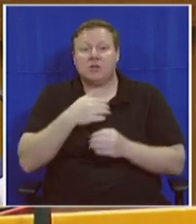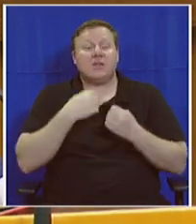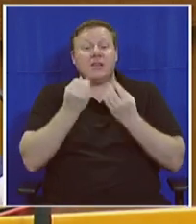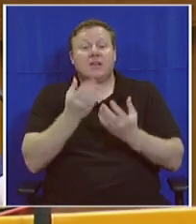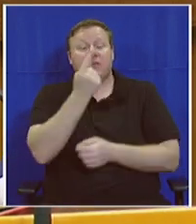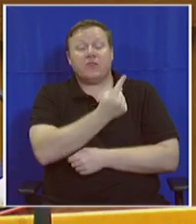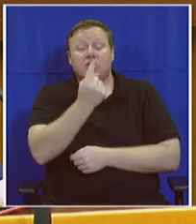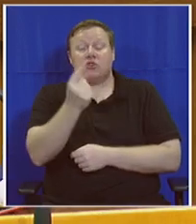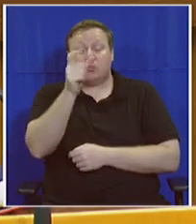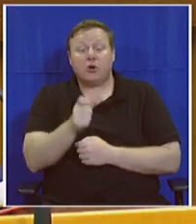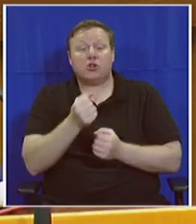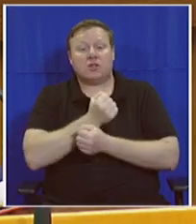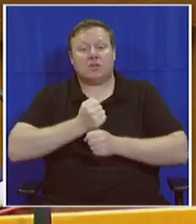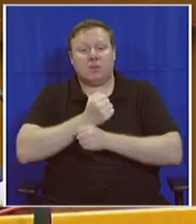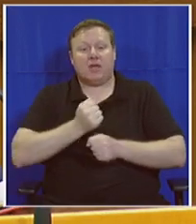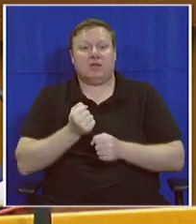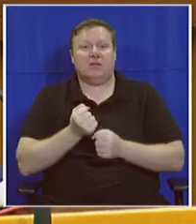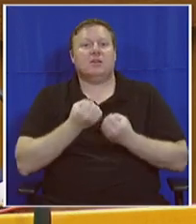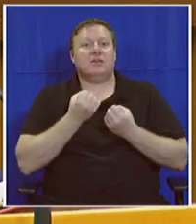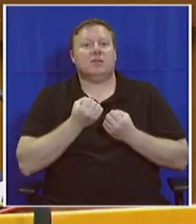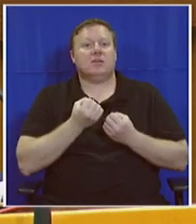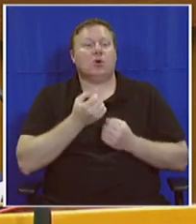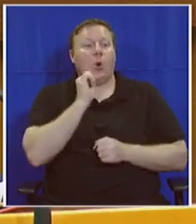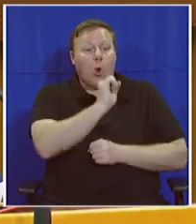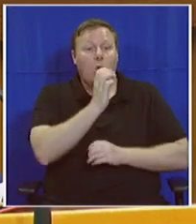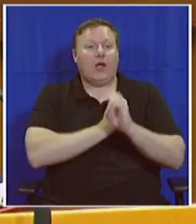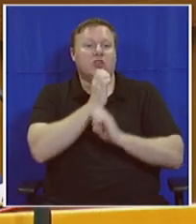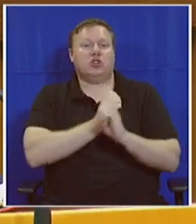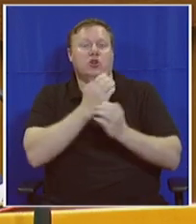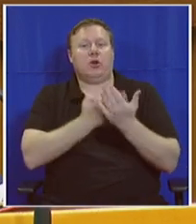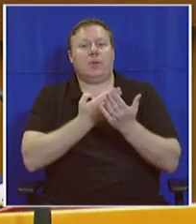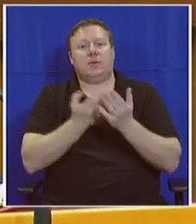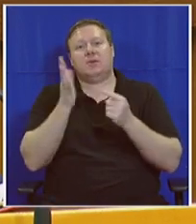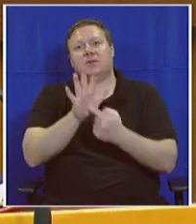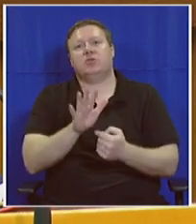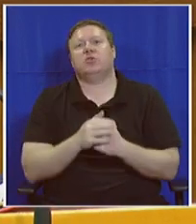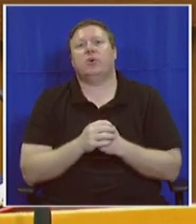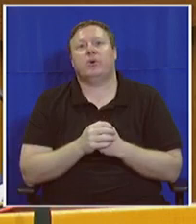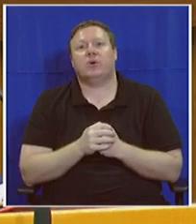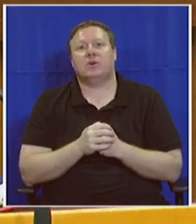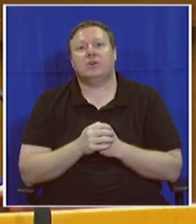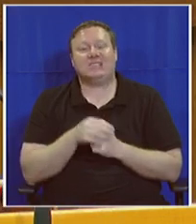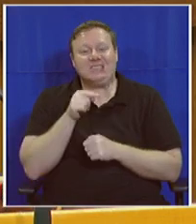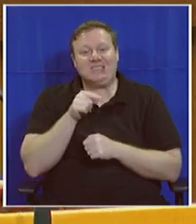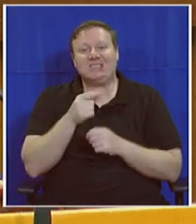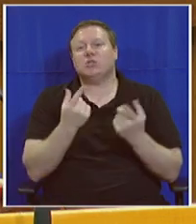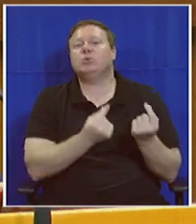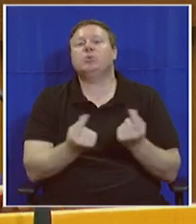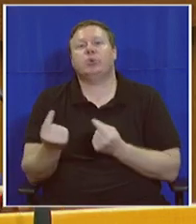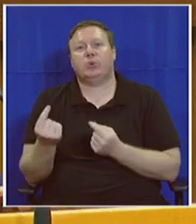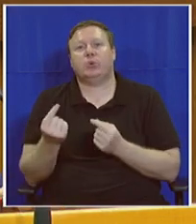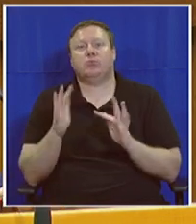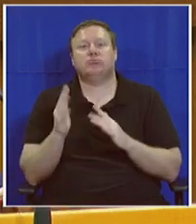to display her engineering capabilities. That's what we did.